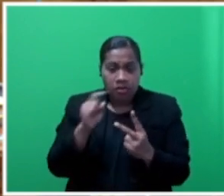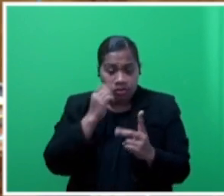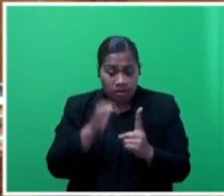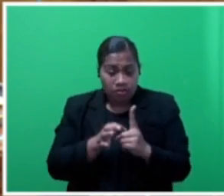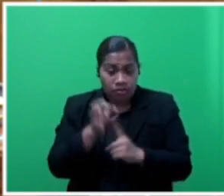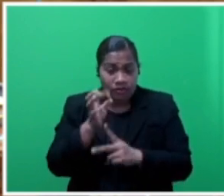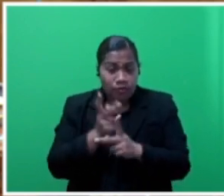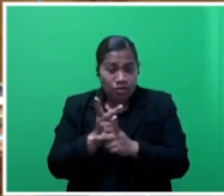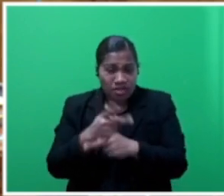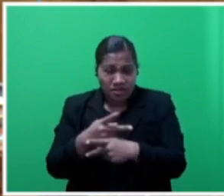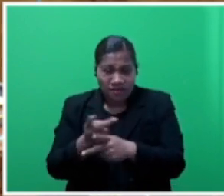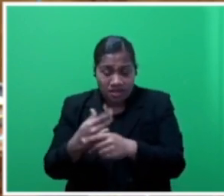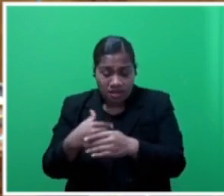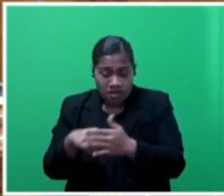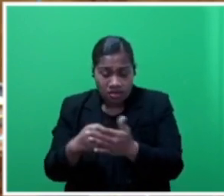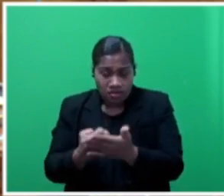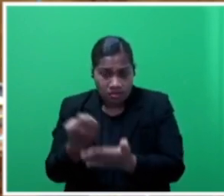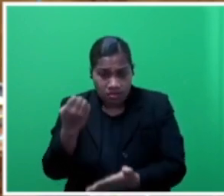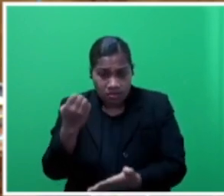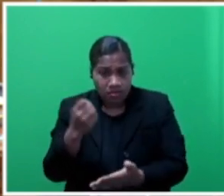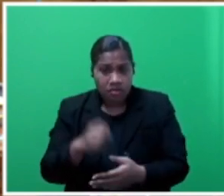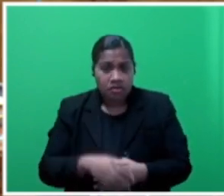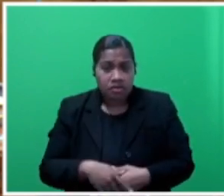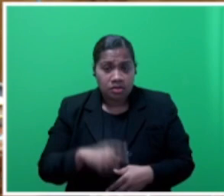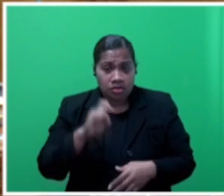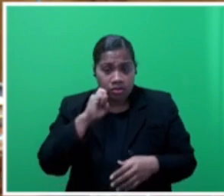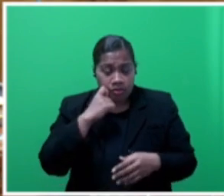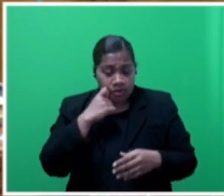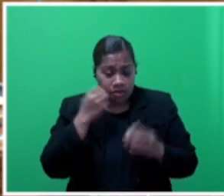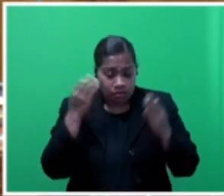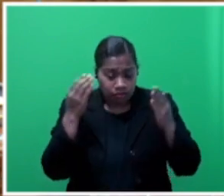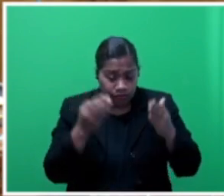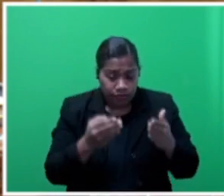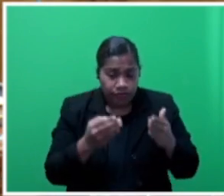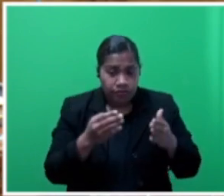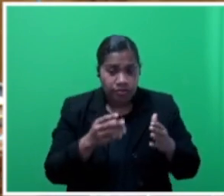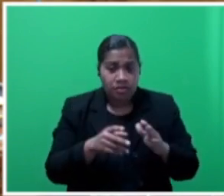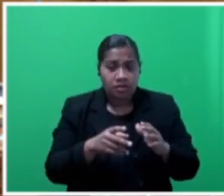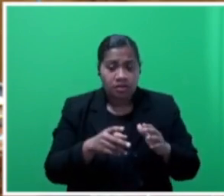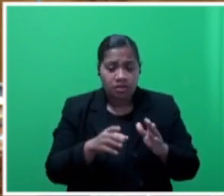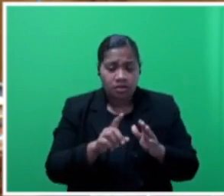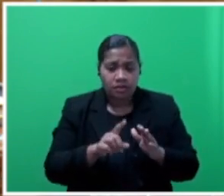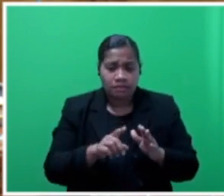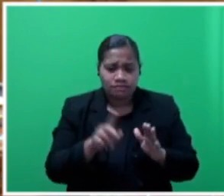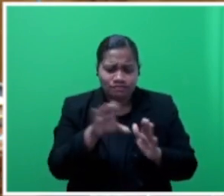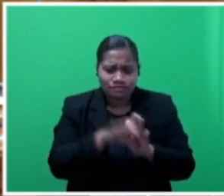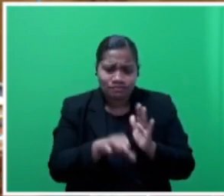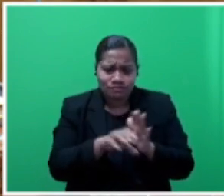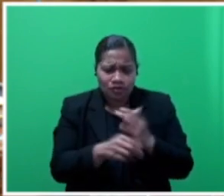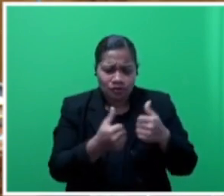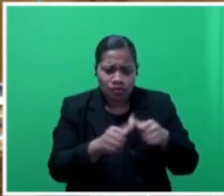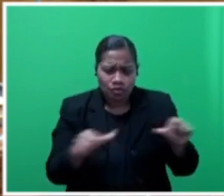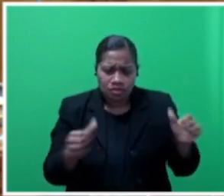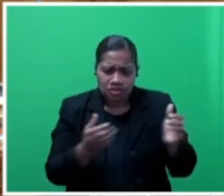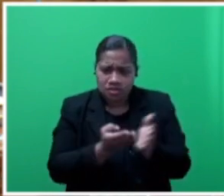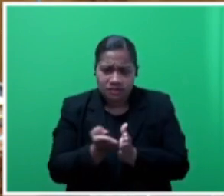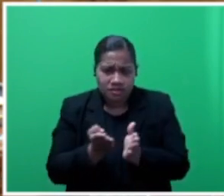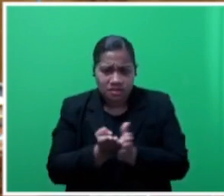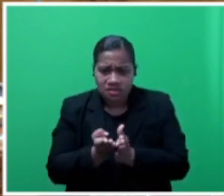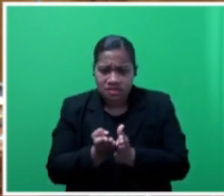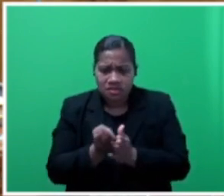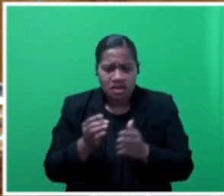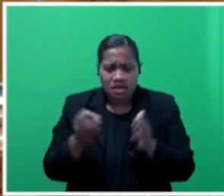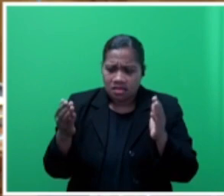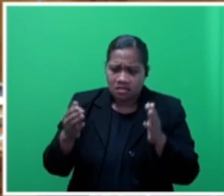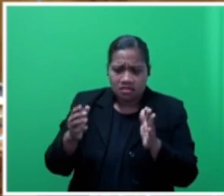economy? Will it address the increase in price of goods and services? And will it address the increase in price of fuel?